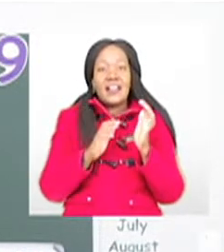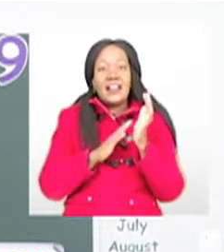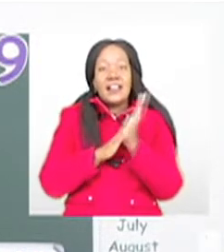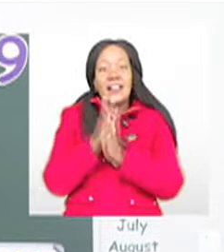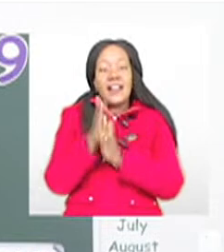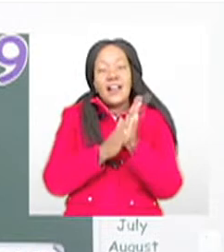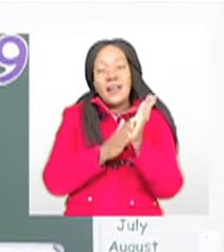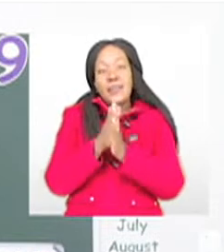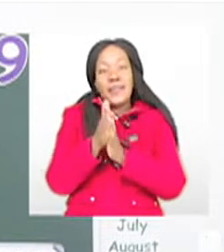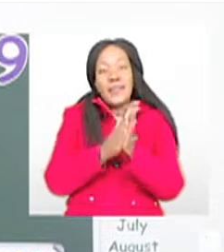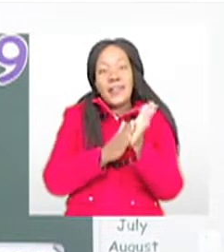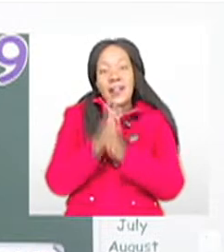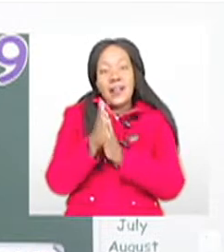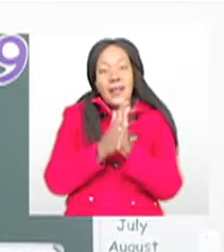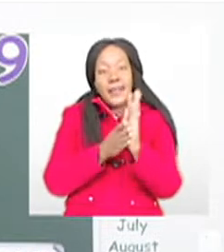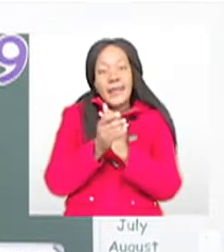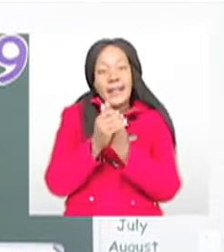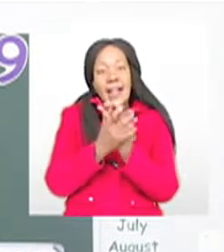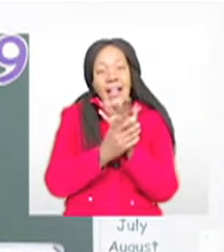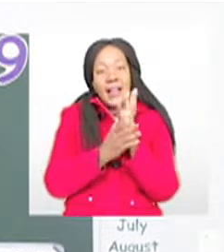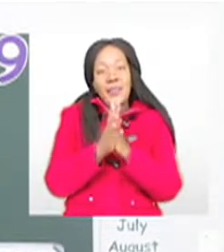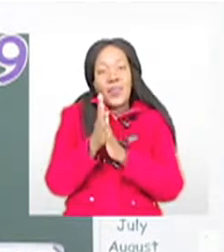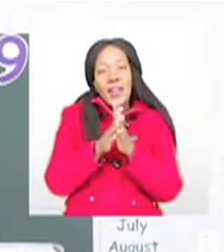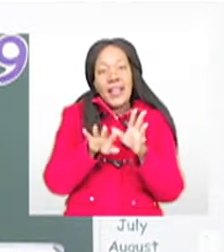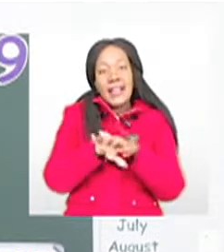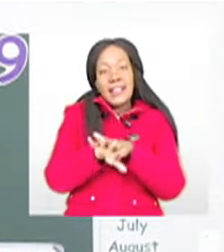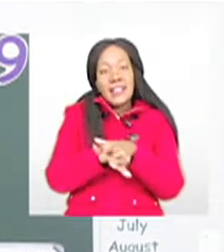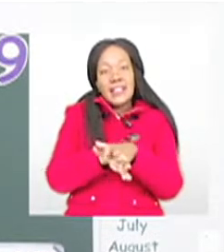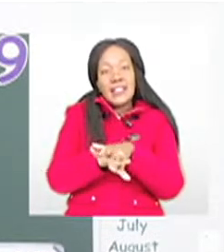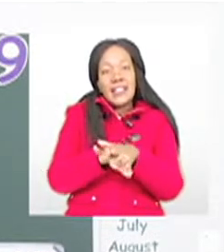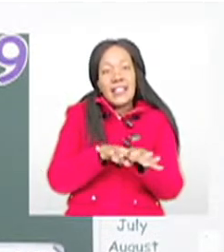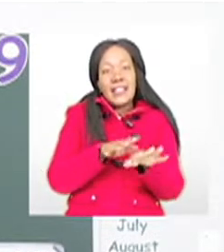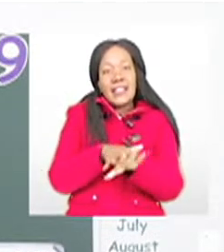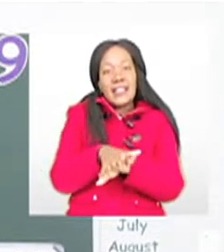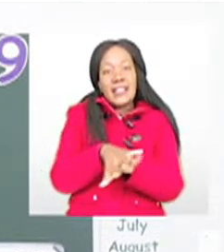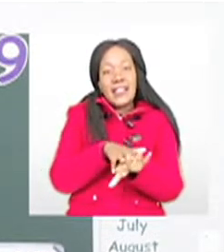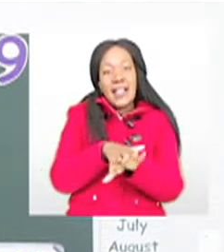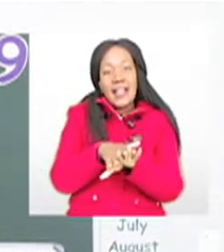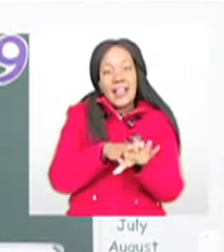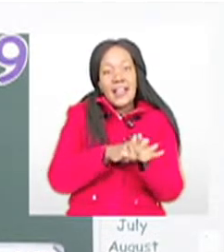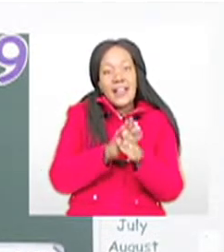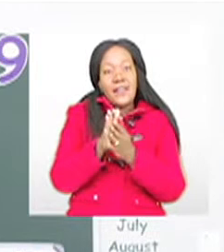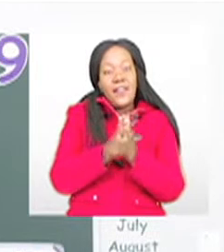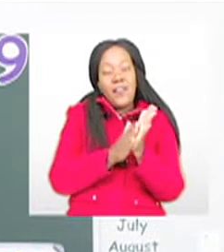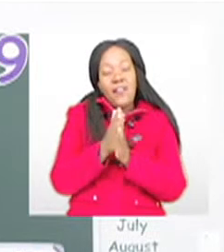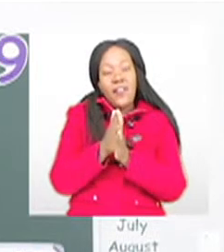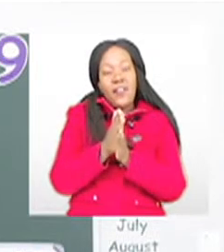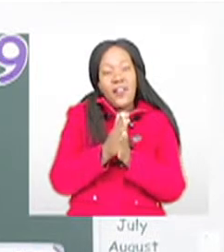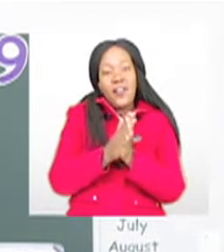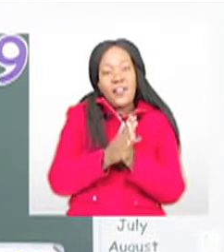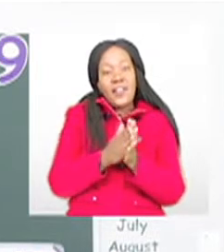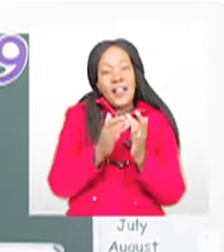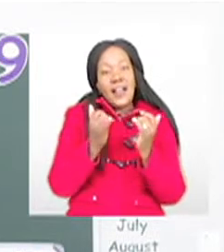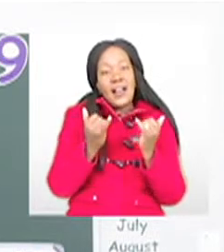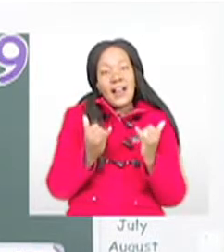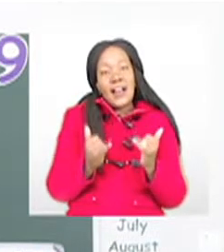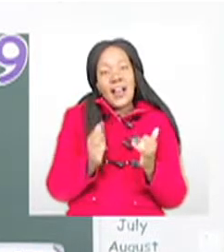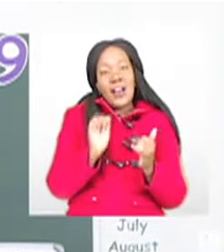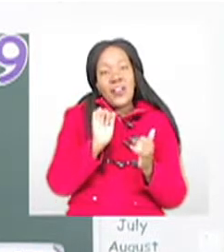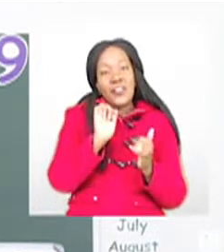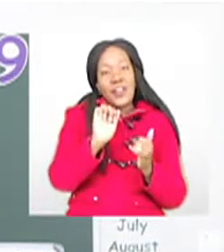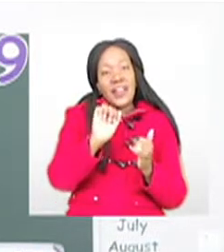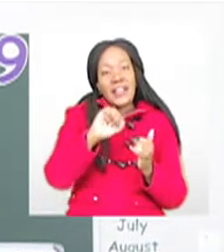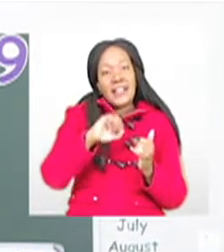sanitized. Rub, rub, rub your hands back, inside and forth.